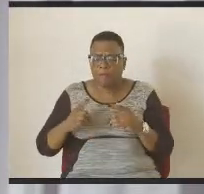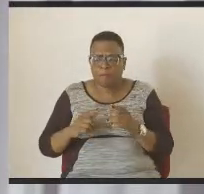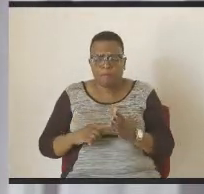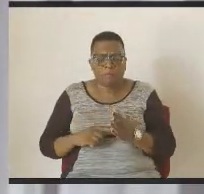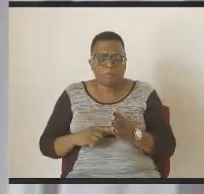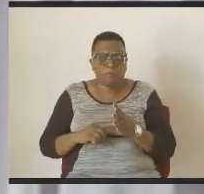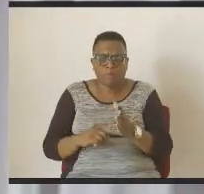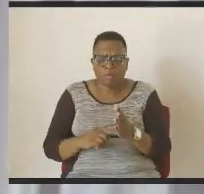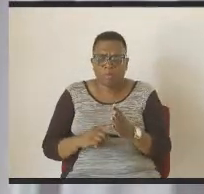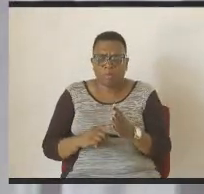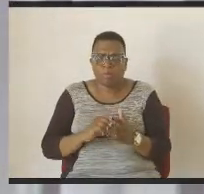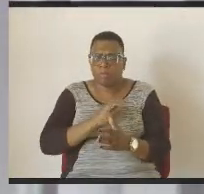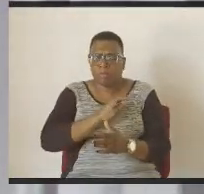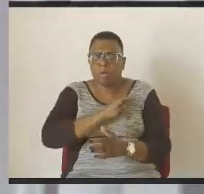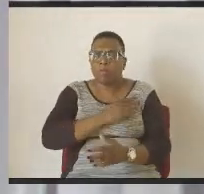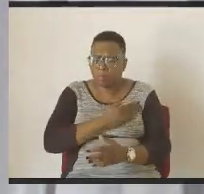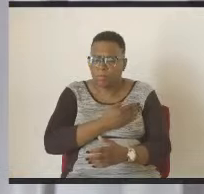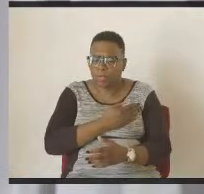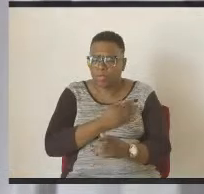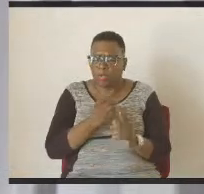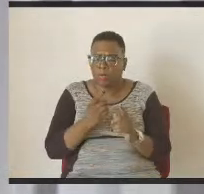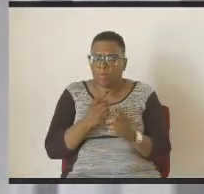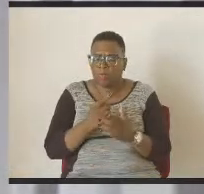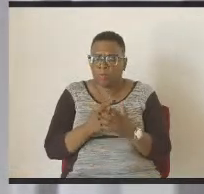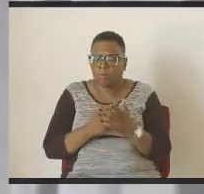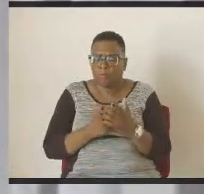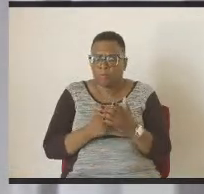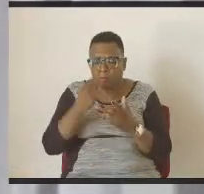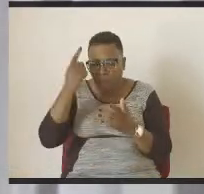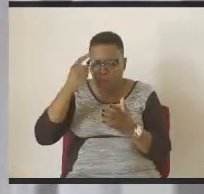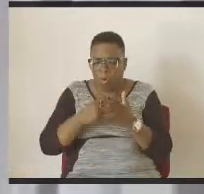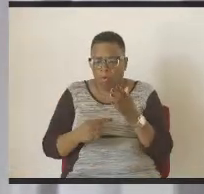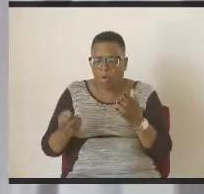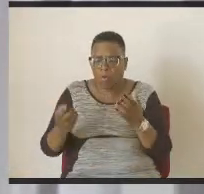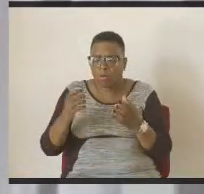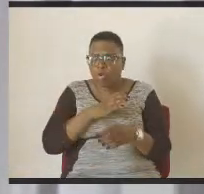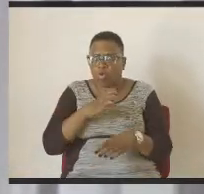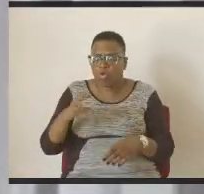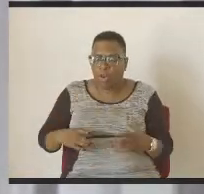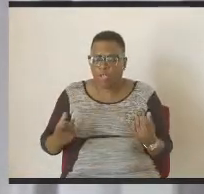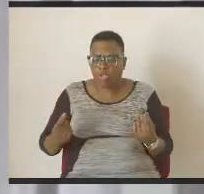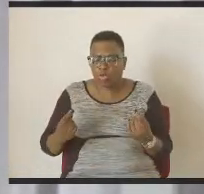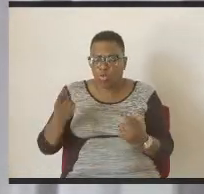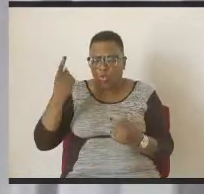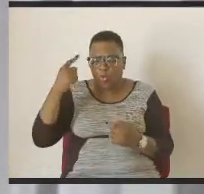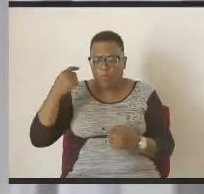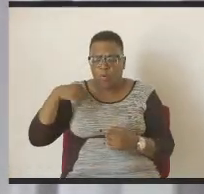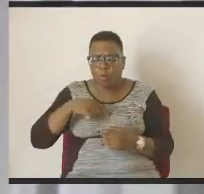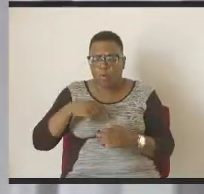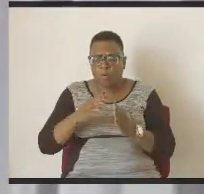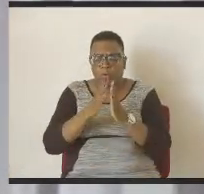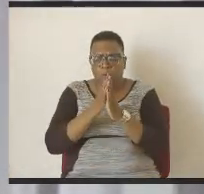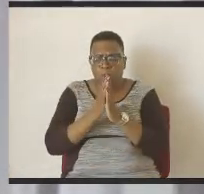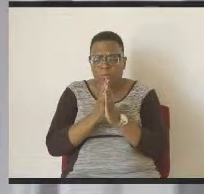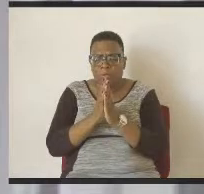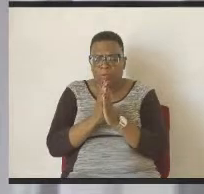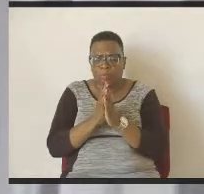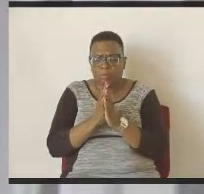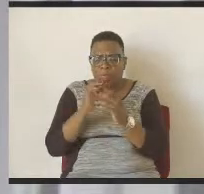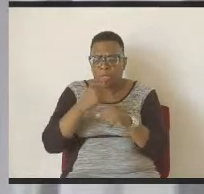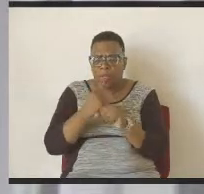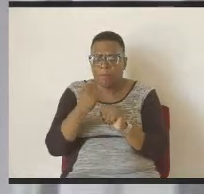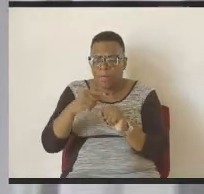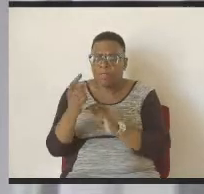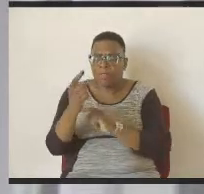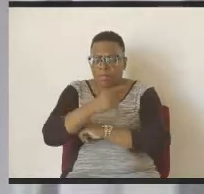our appreciation for what Christ has done for us. Pray that you'll make this day a